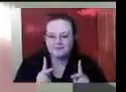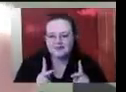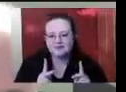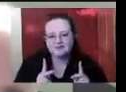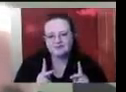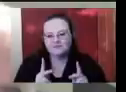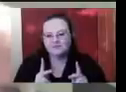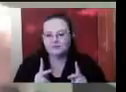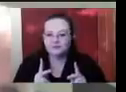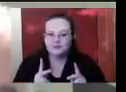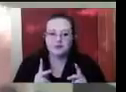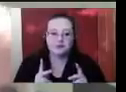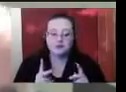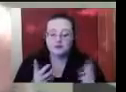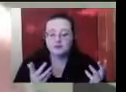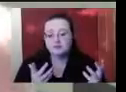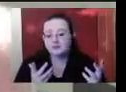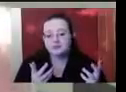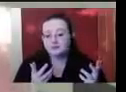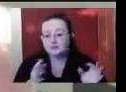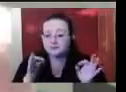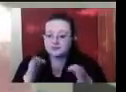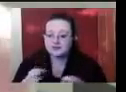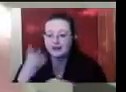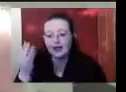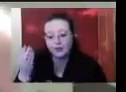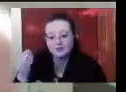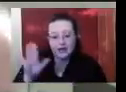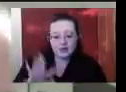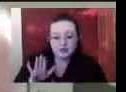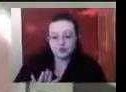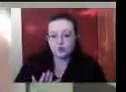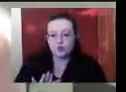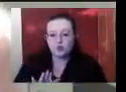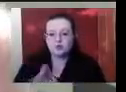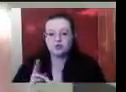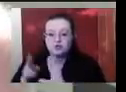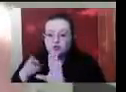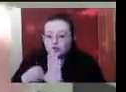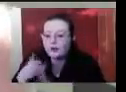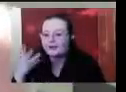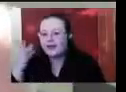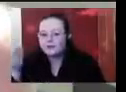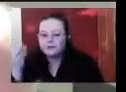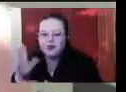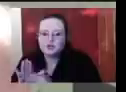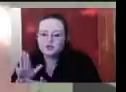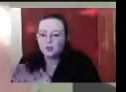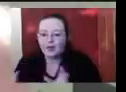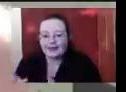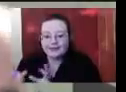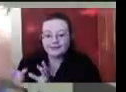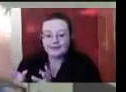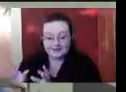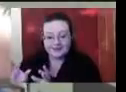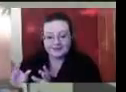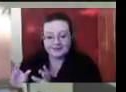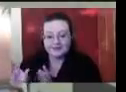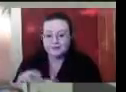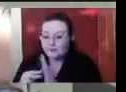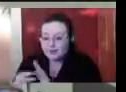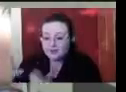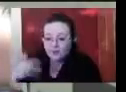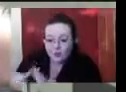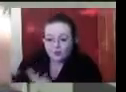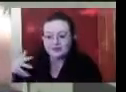children engaged in other activities outside of the school setting. And in that case, it becomes particularly important that you reduce